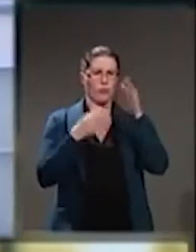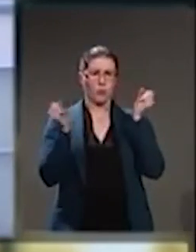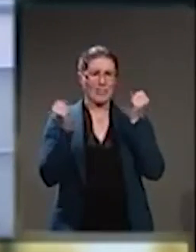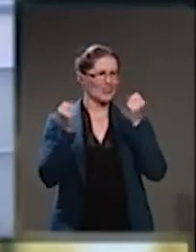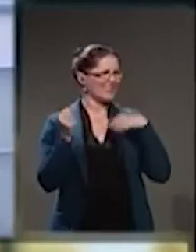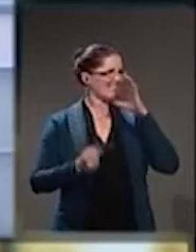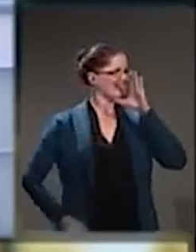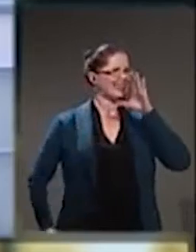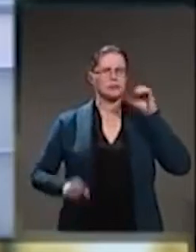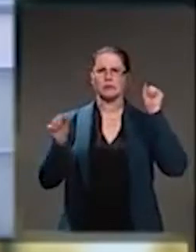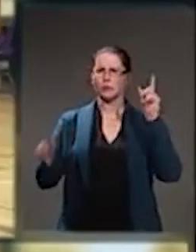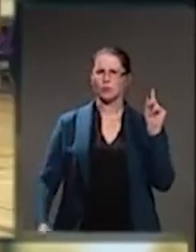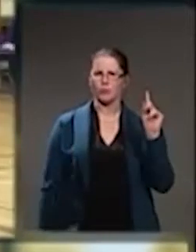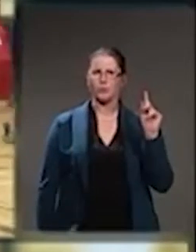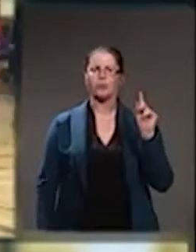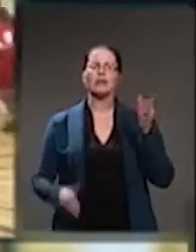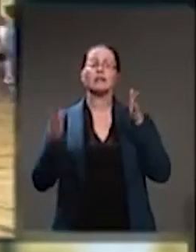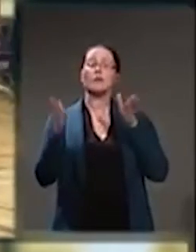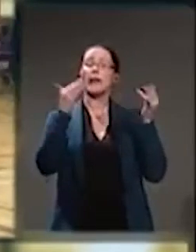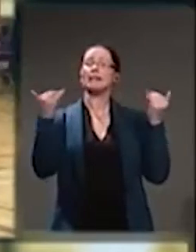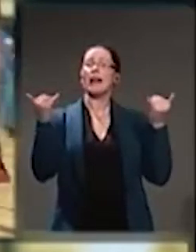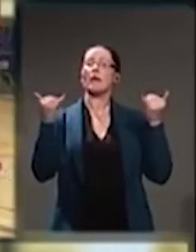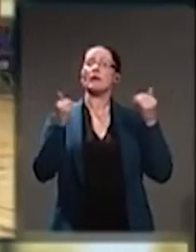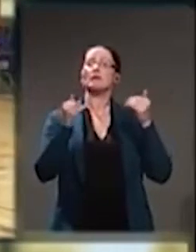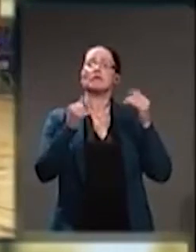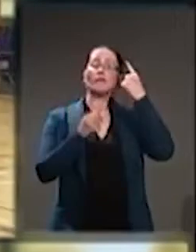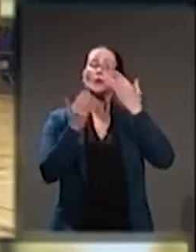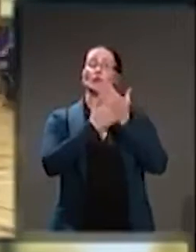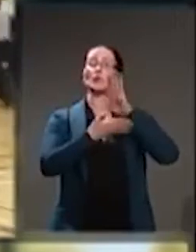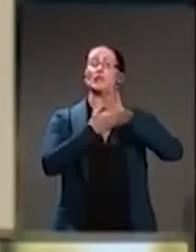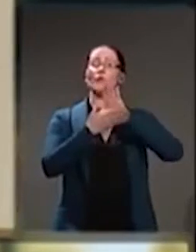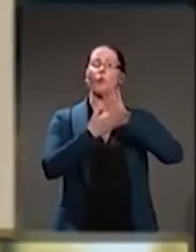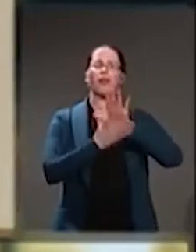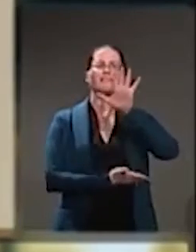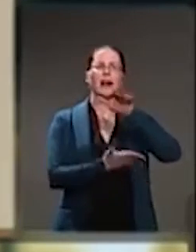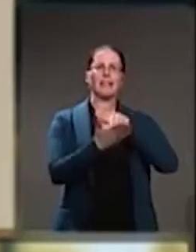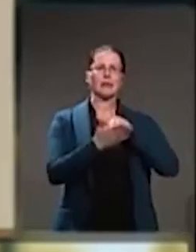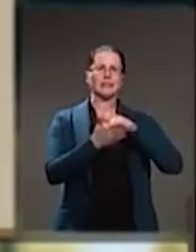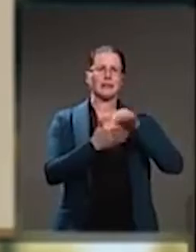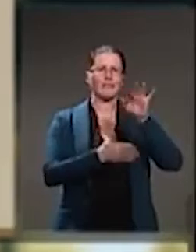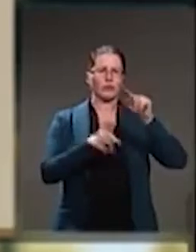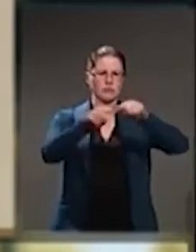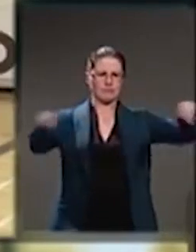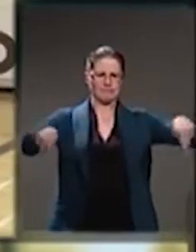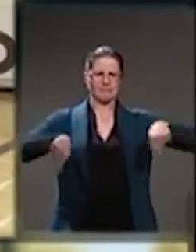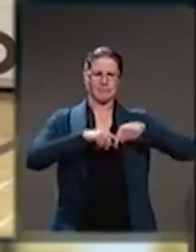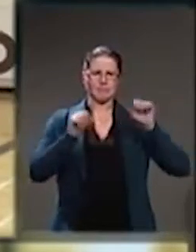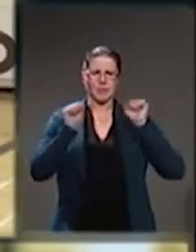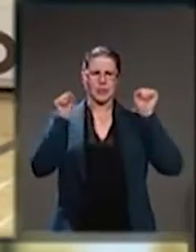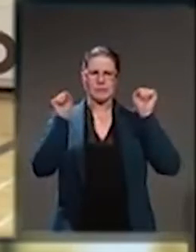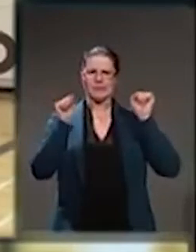for additional venues. The current plan calls for a 5,000 square foot gym, but Jakeman wants to see that increased and possibly